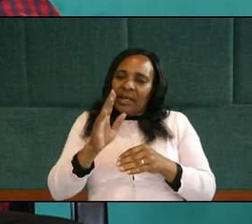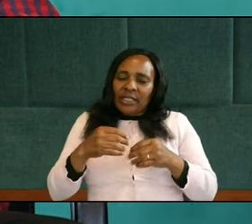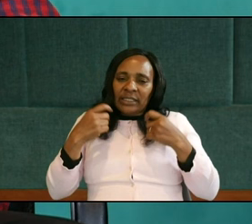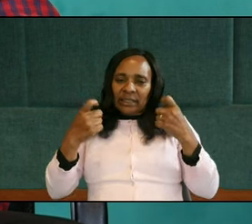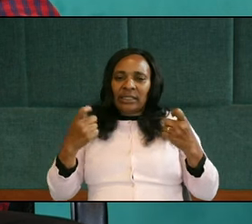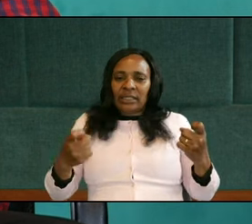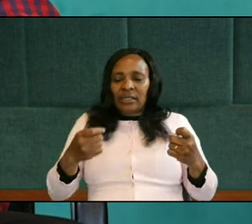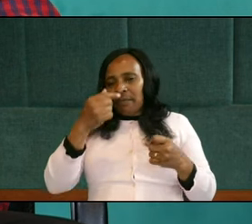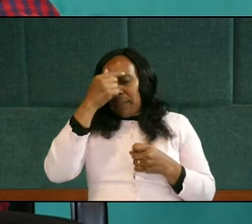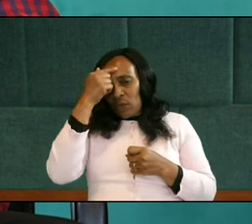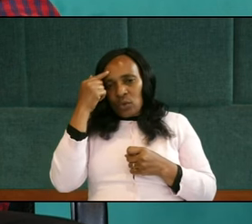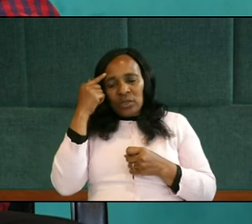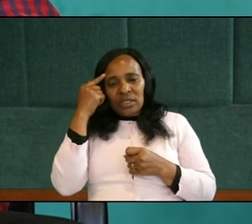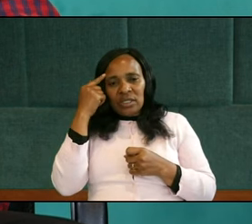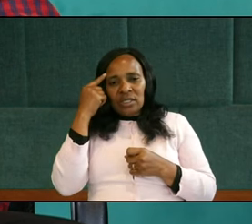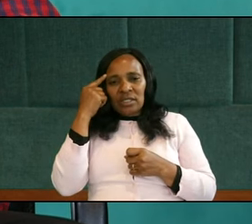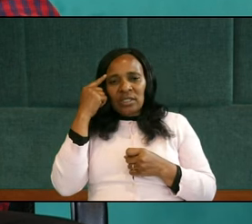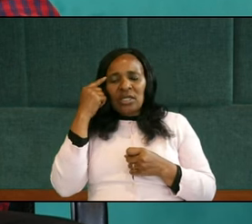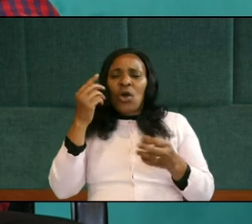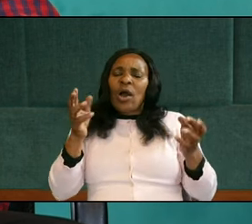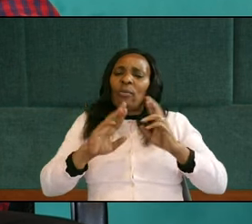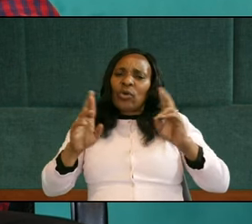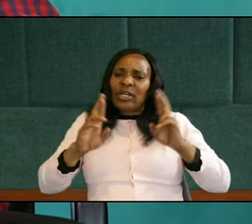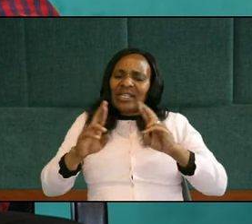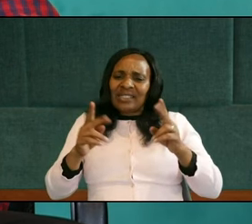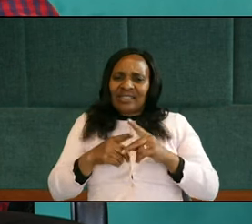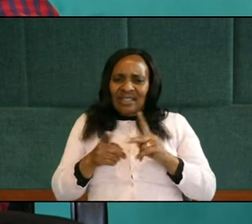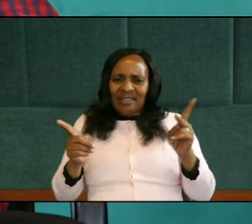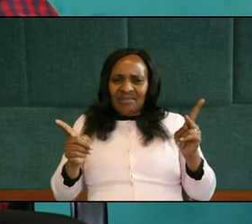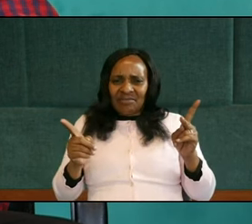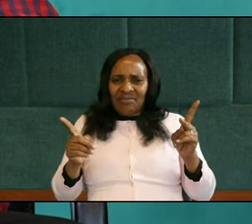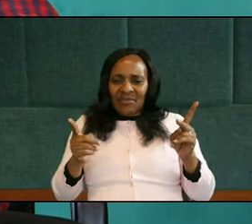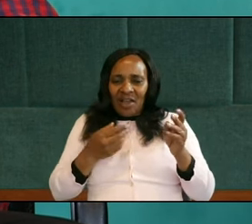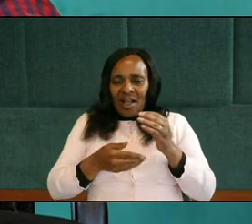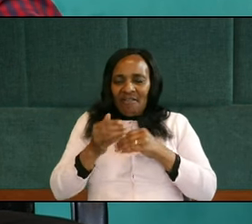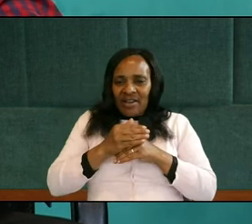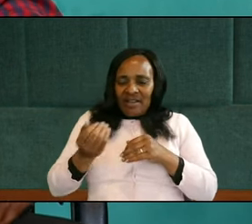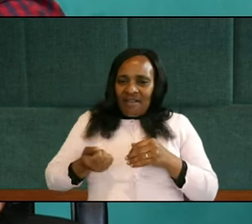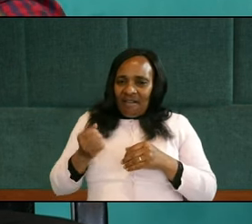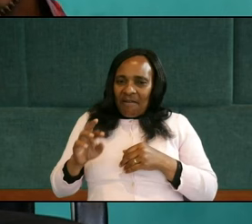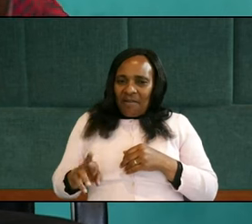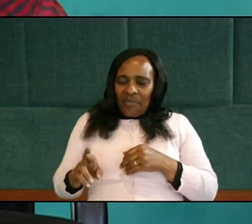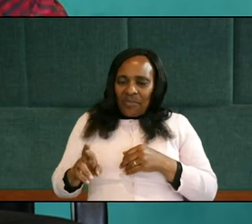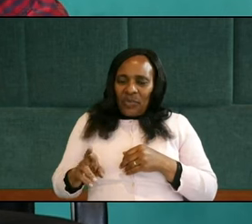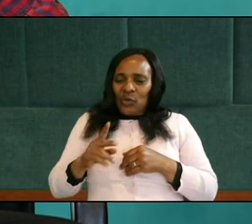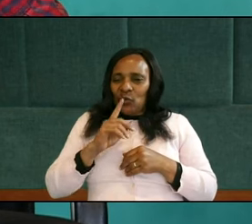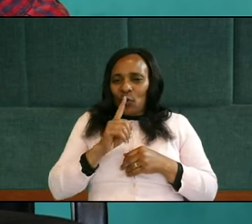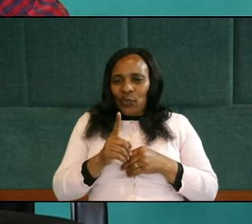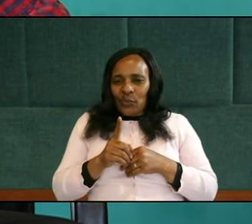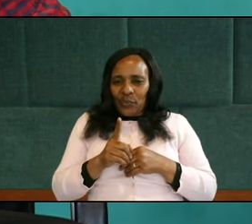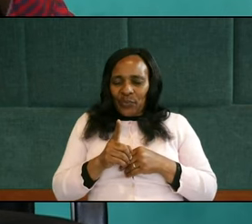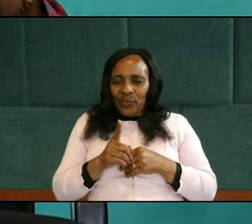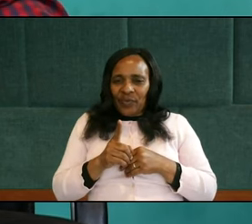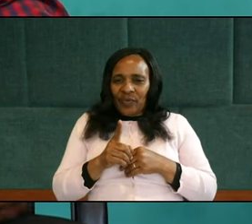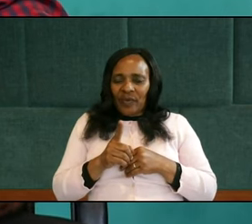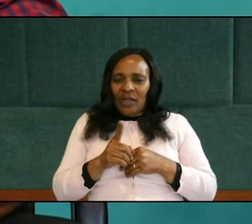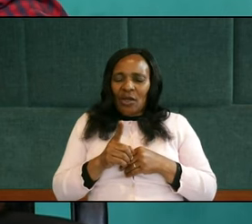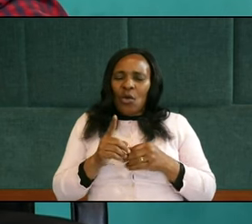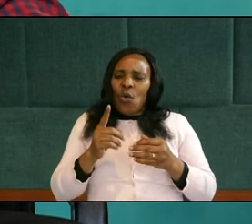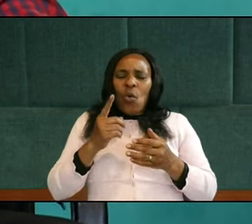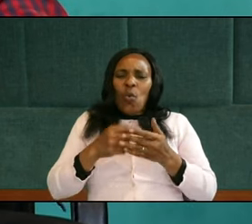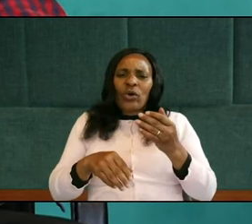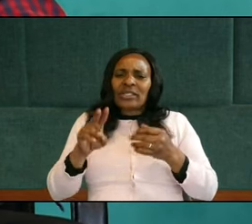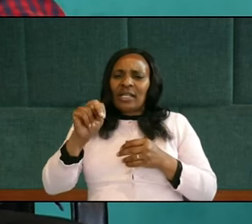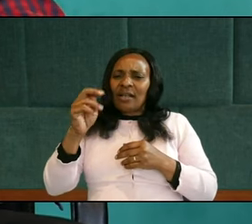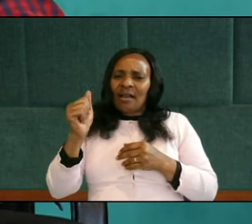because he had already started covering up. So what